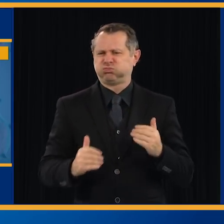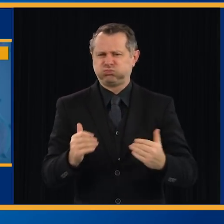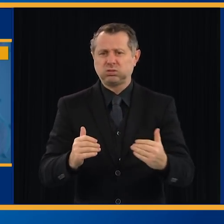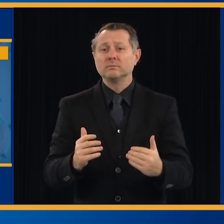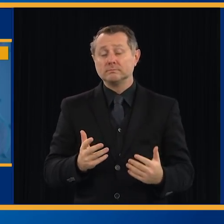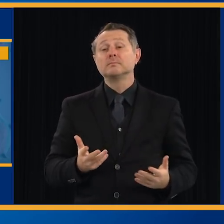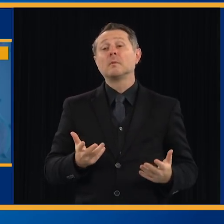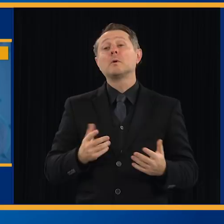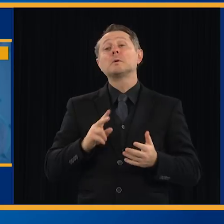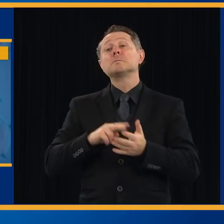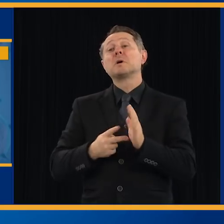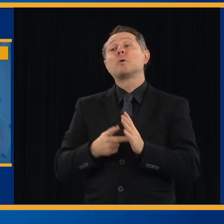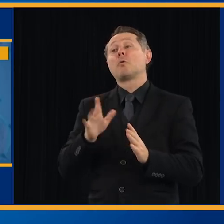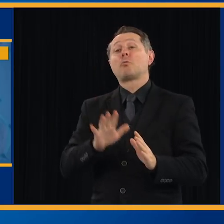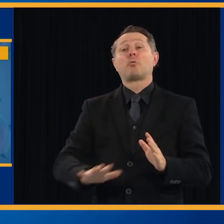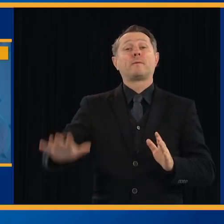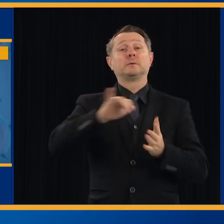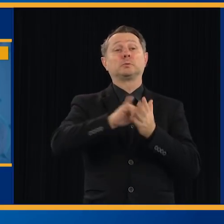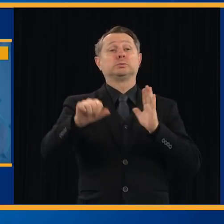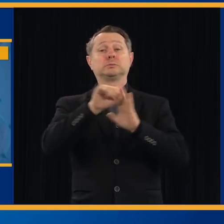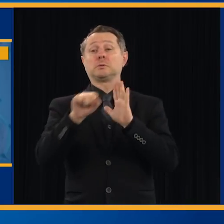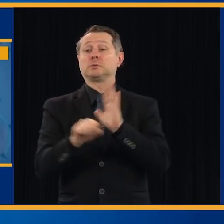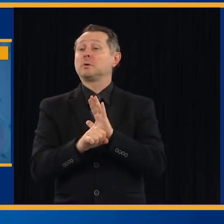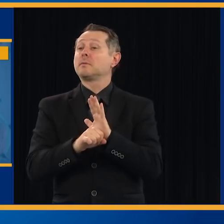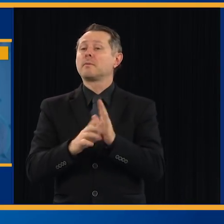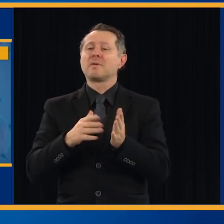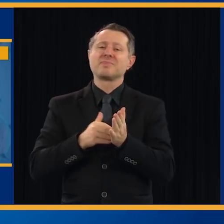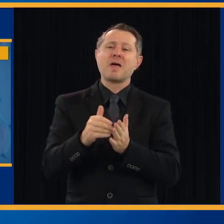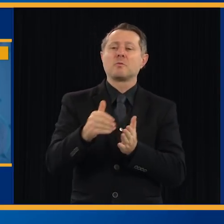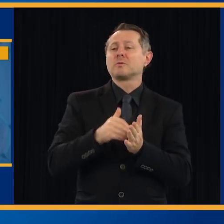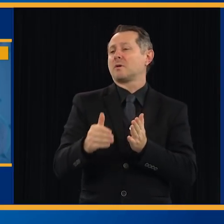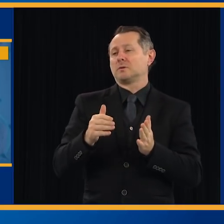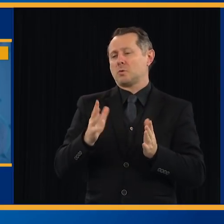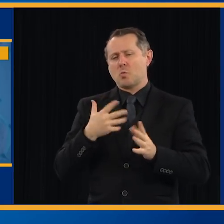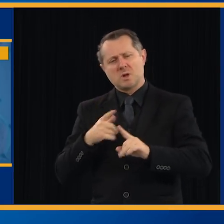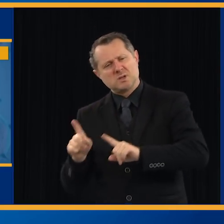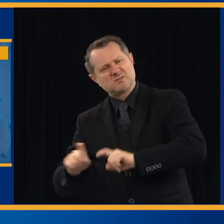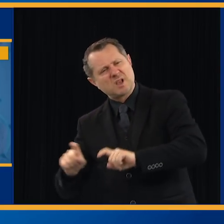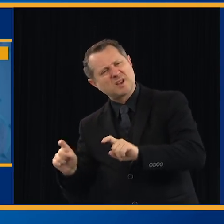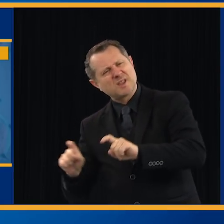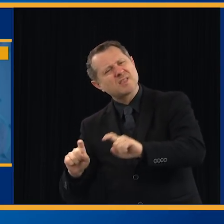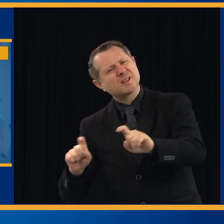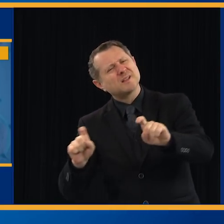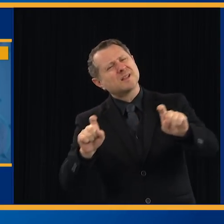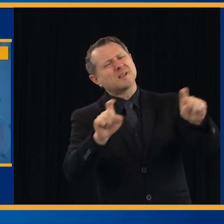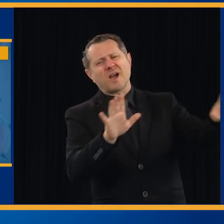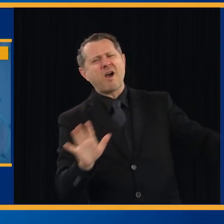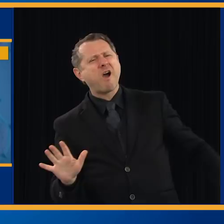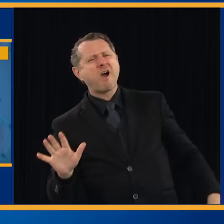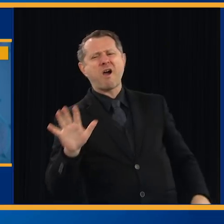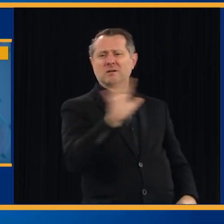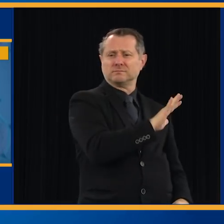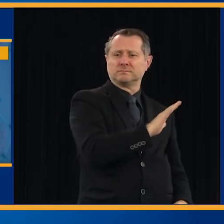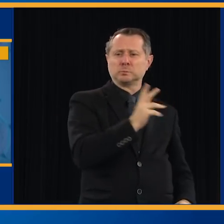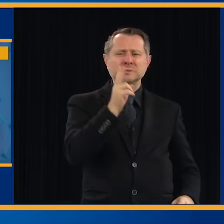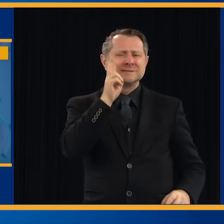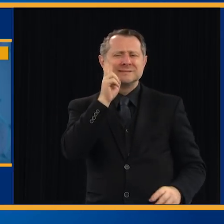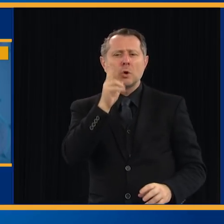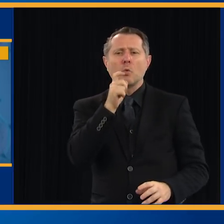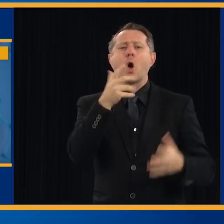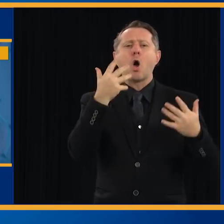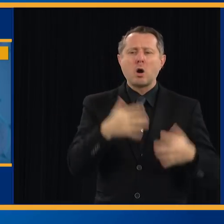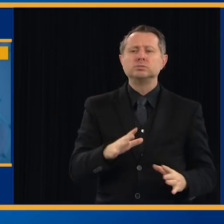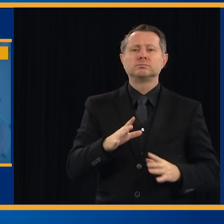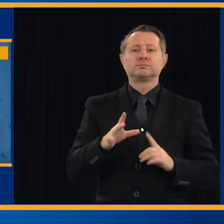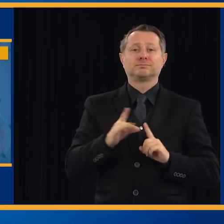people in the state, thousands of people in the state, across the state, to find out if they had the antibodies.